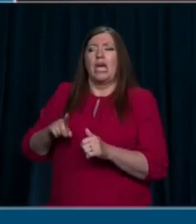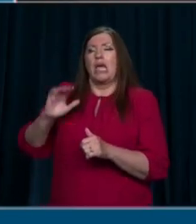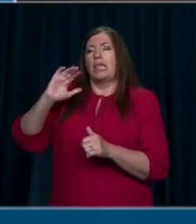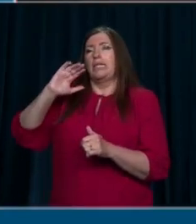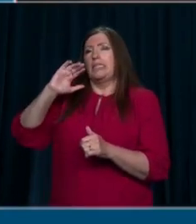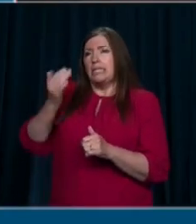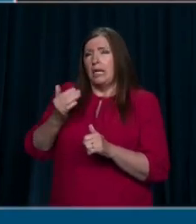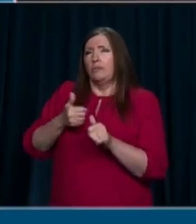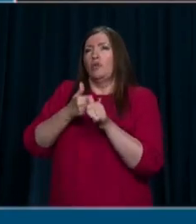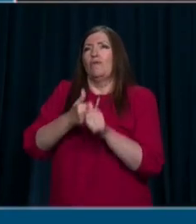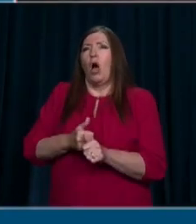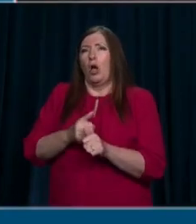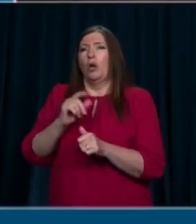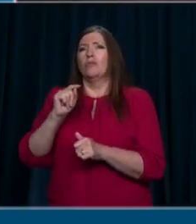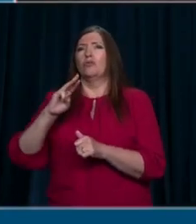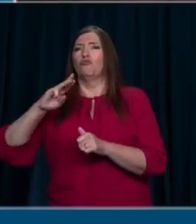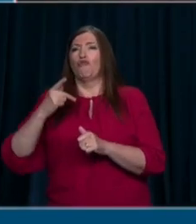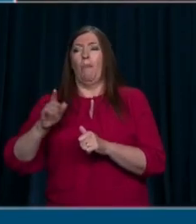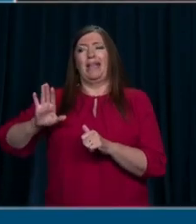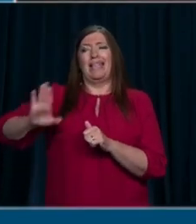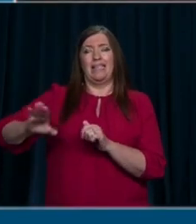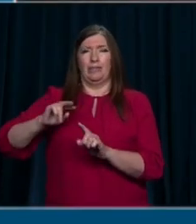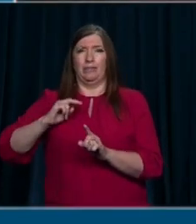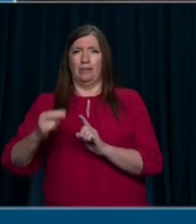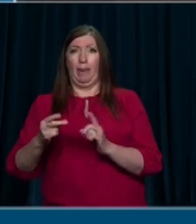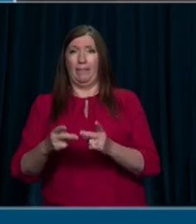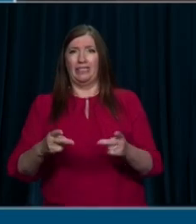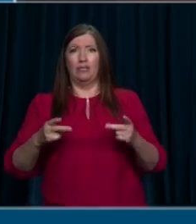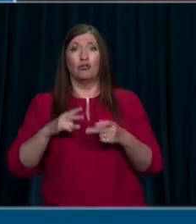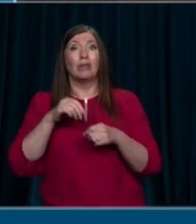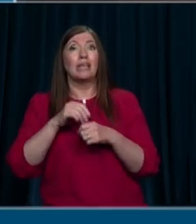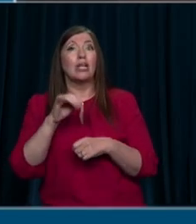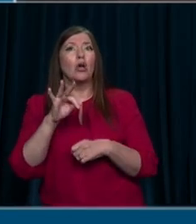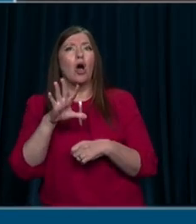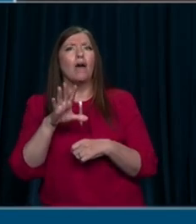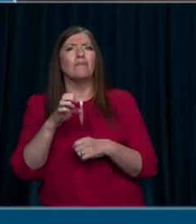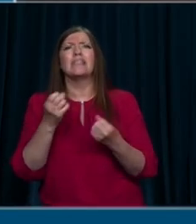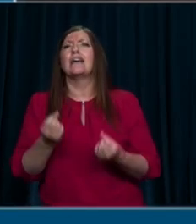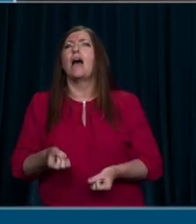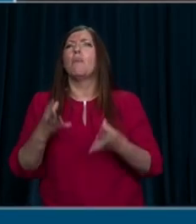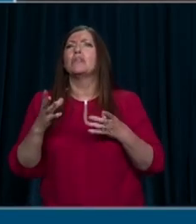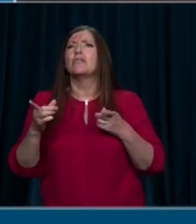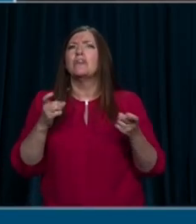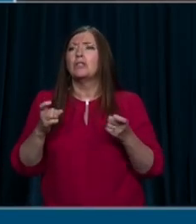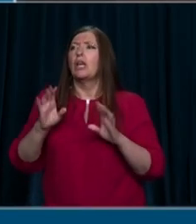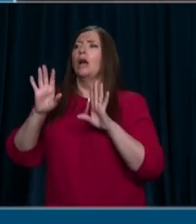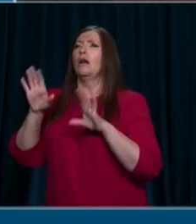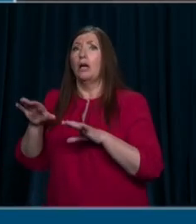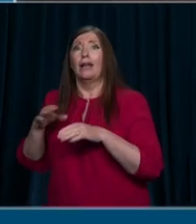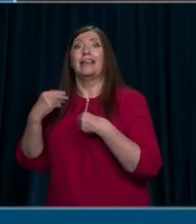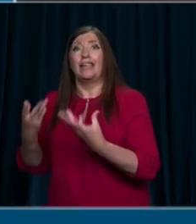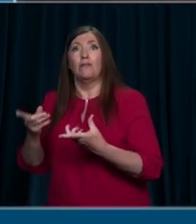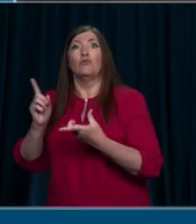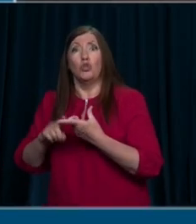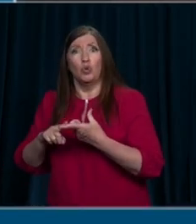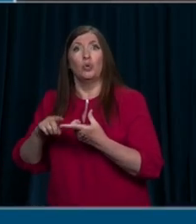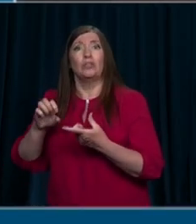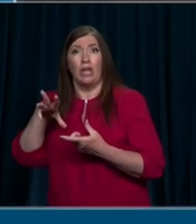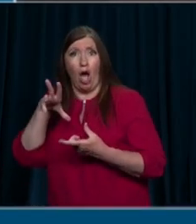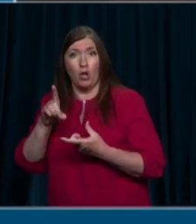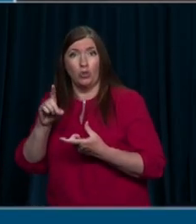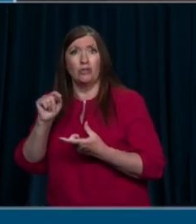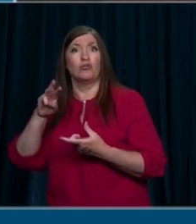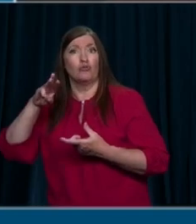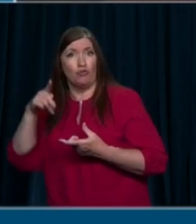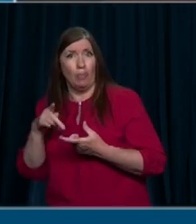with, Trump's positions to be. In office, how much fealty would you have to Donald Trump, and could you conceive of